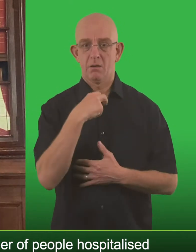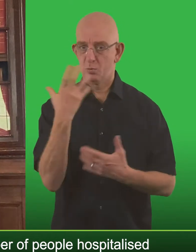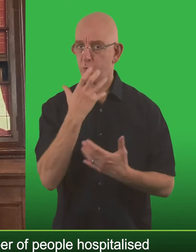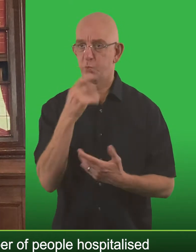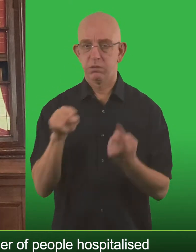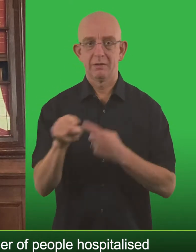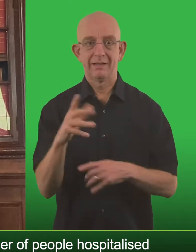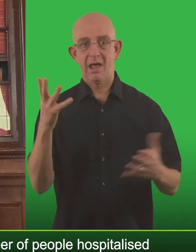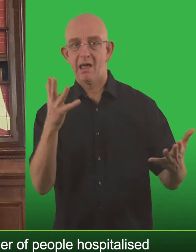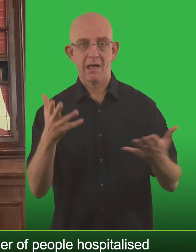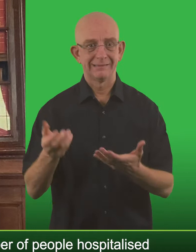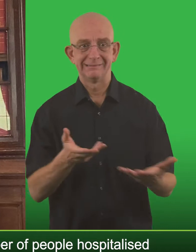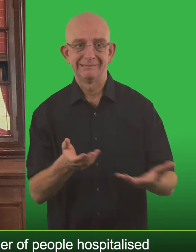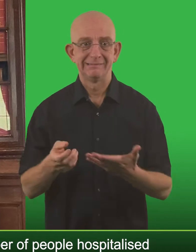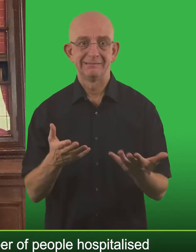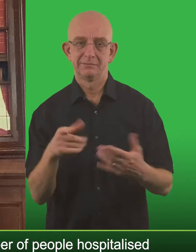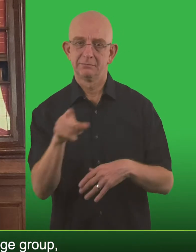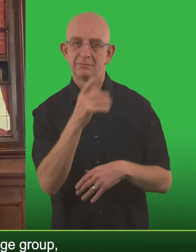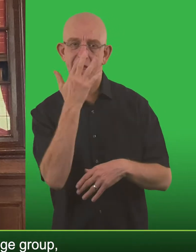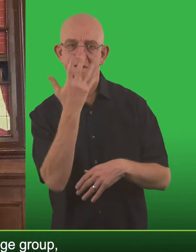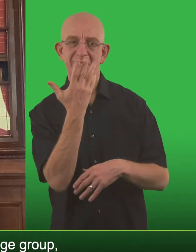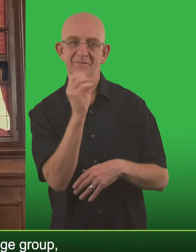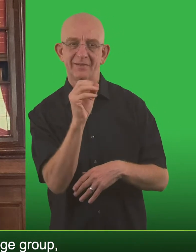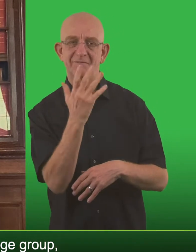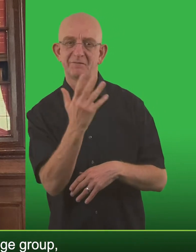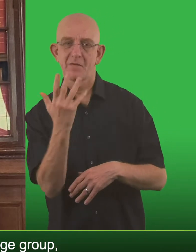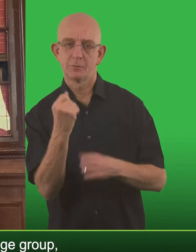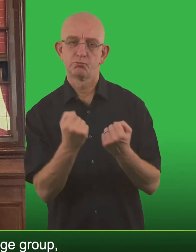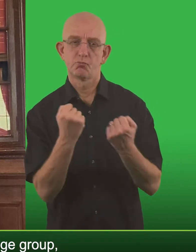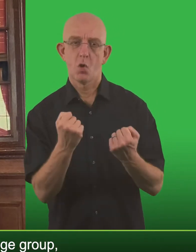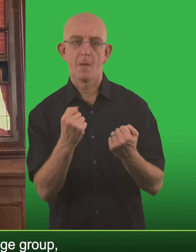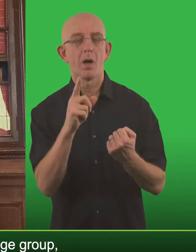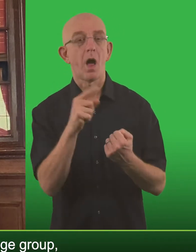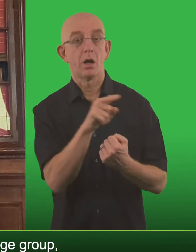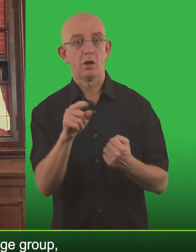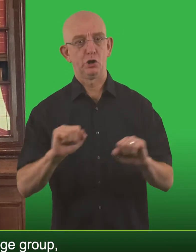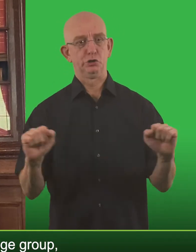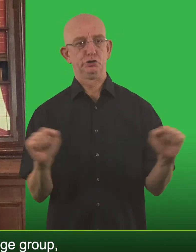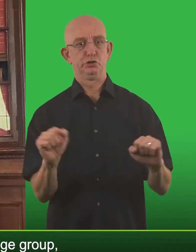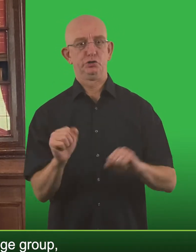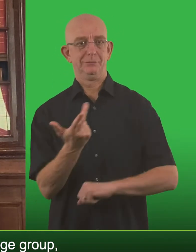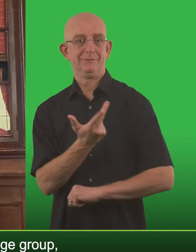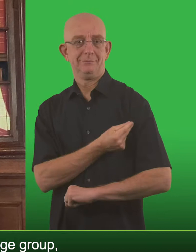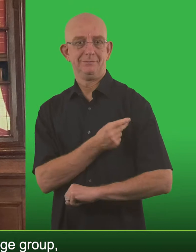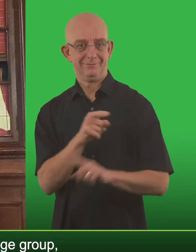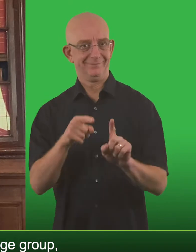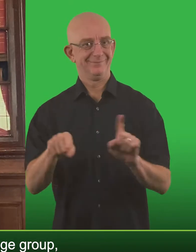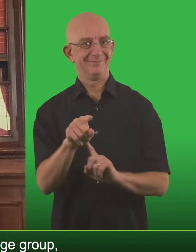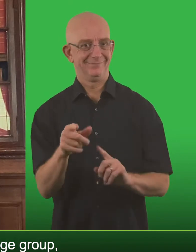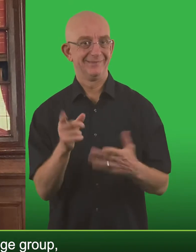numbers of people hospitalised needing oxygen support. Principally in the 15 to 55 age group,